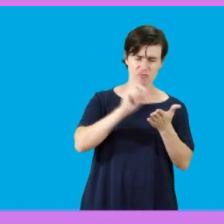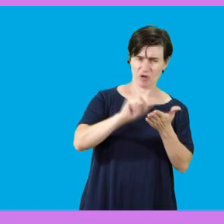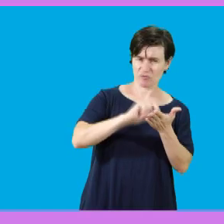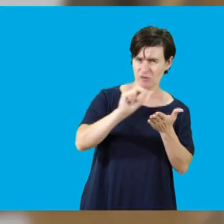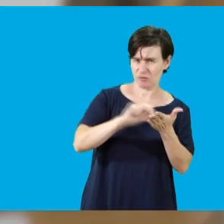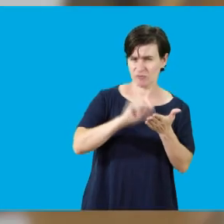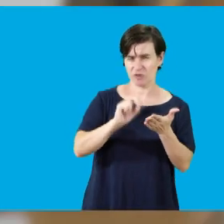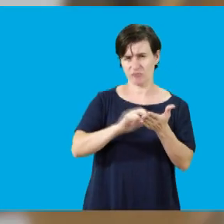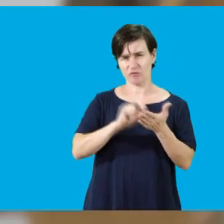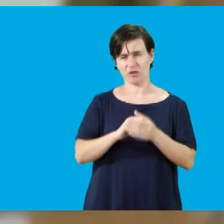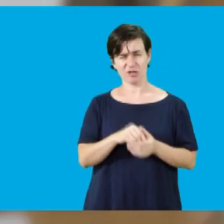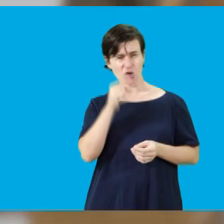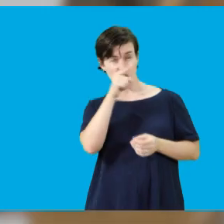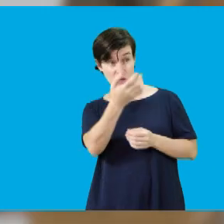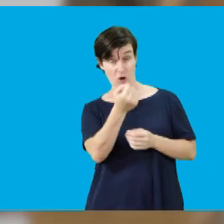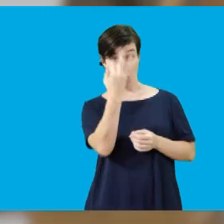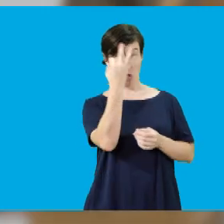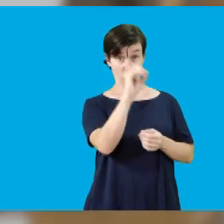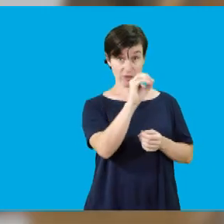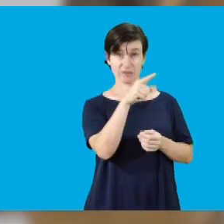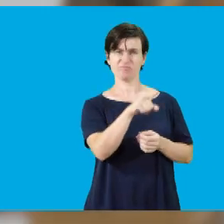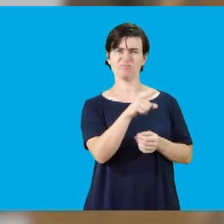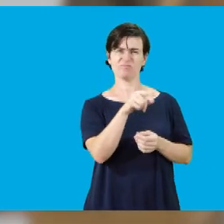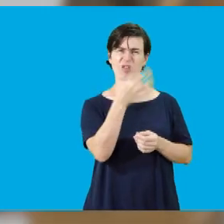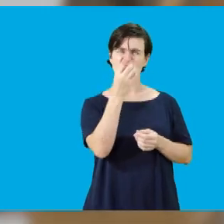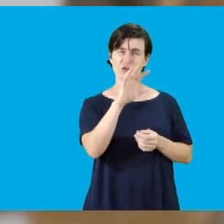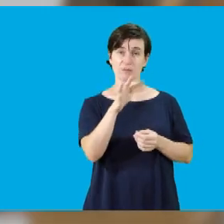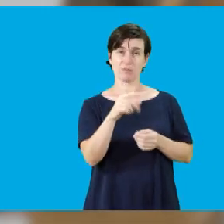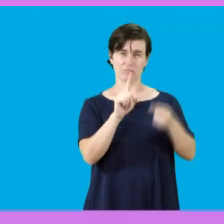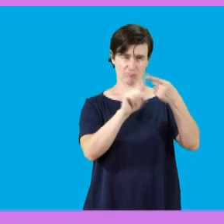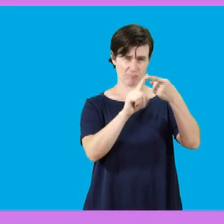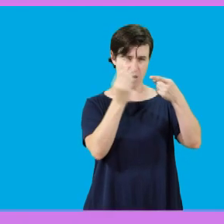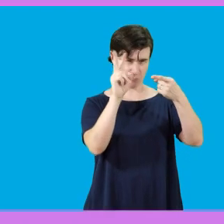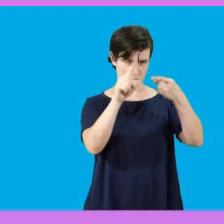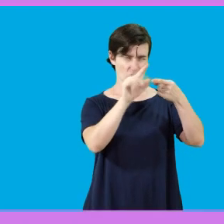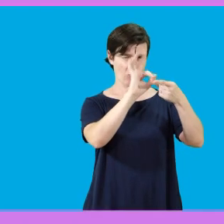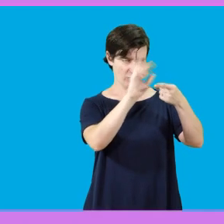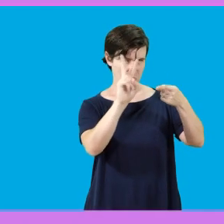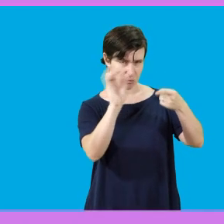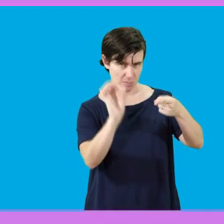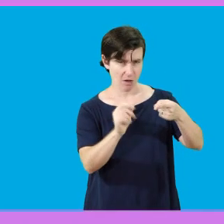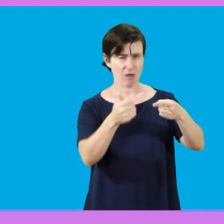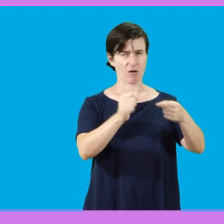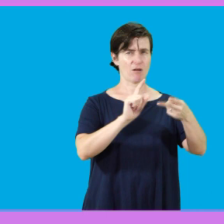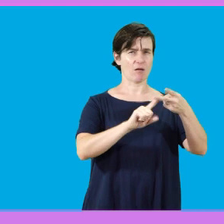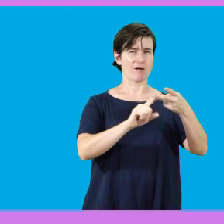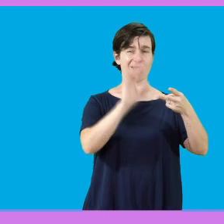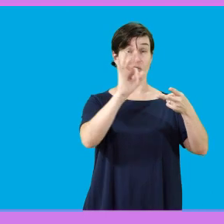the tests that she's written, how many tests did she get 30s? She got a 30 with test number 2, 32,